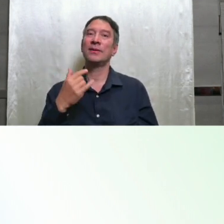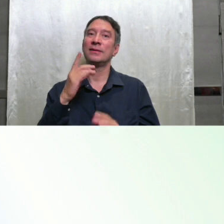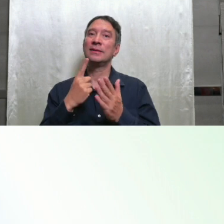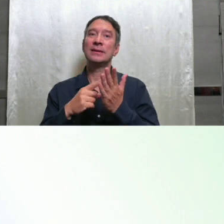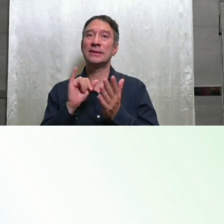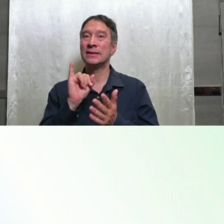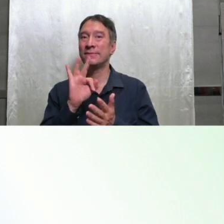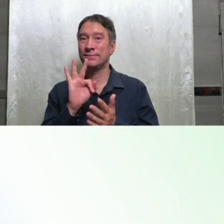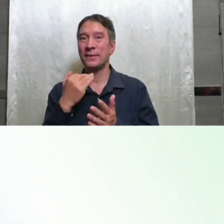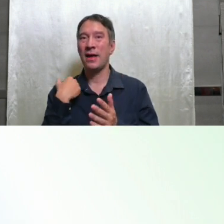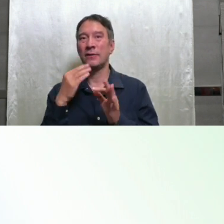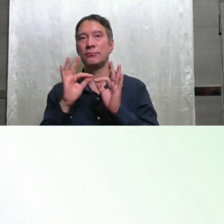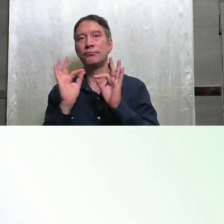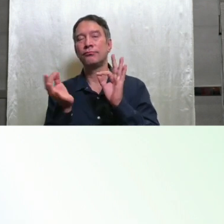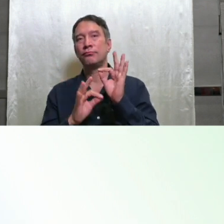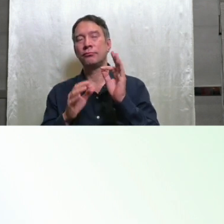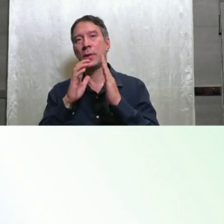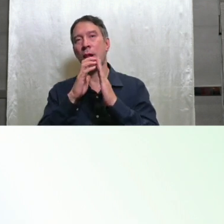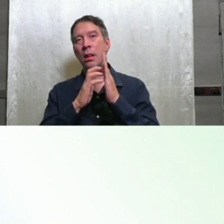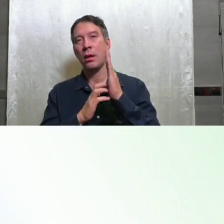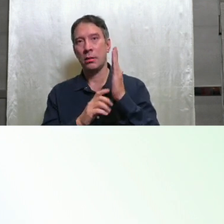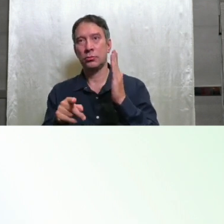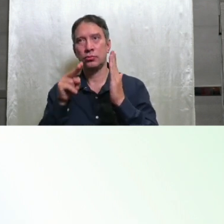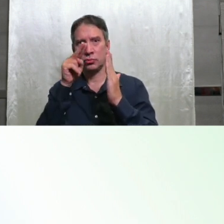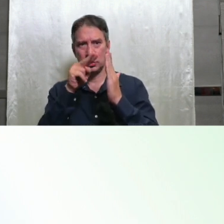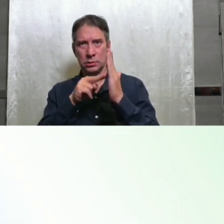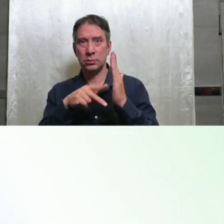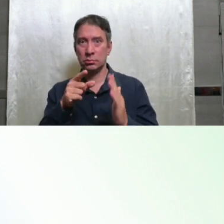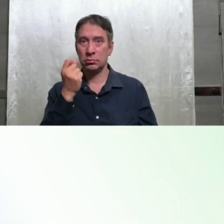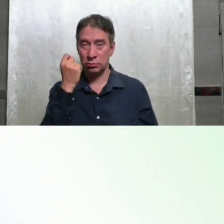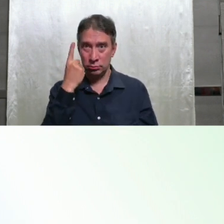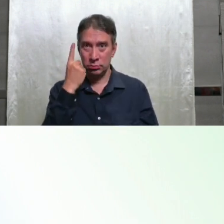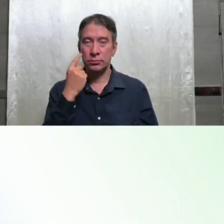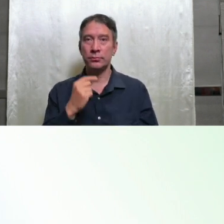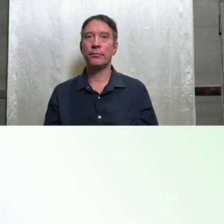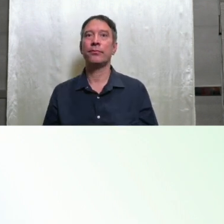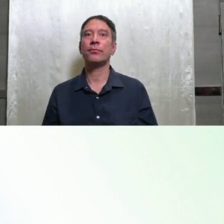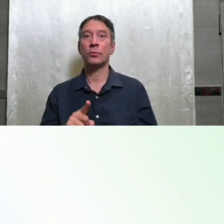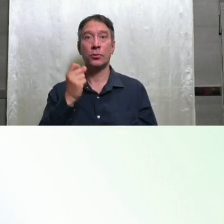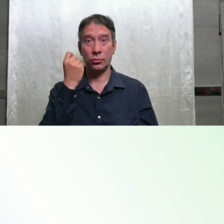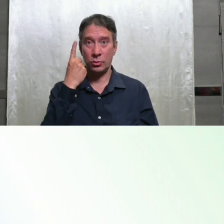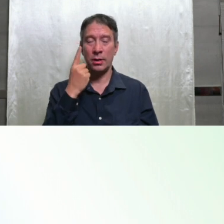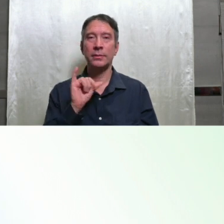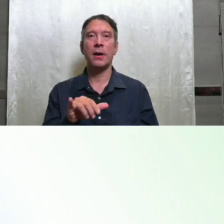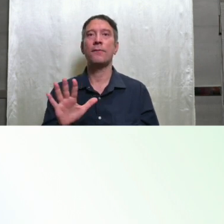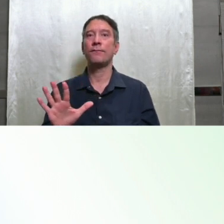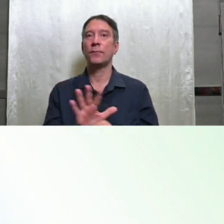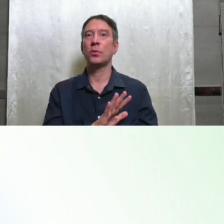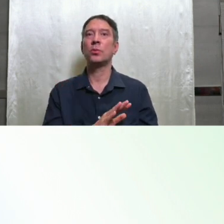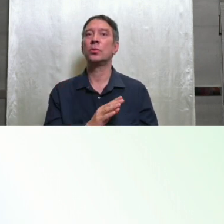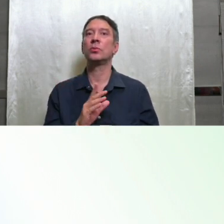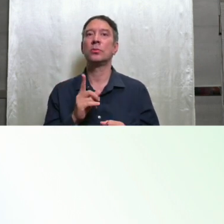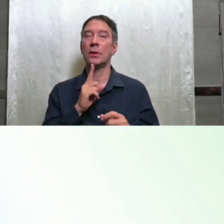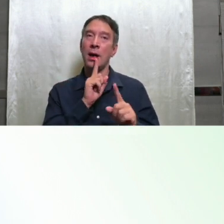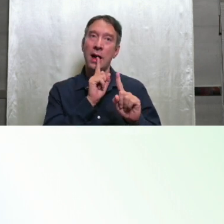next. And check out that confetti, totally environmentally friendly. If at any time students feel like asking something, they